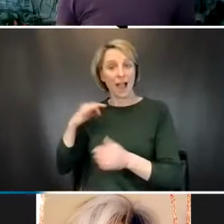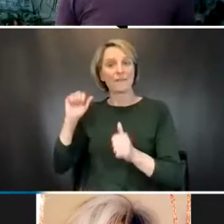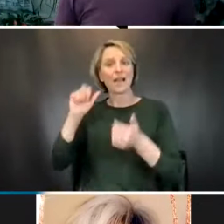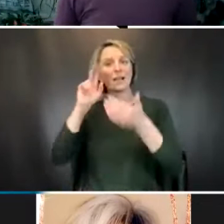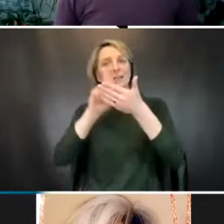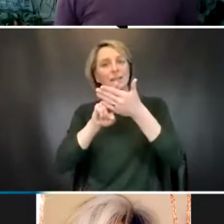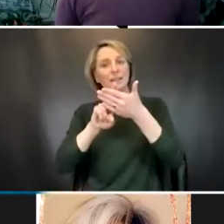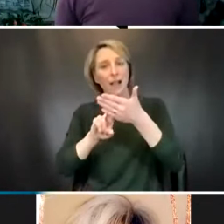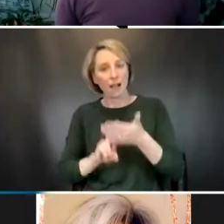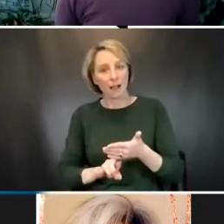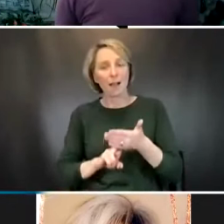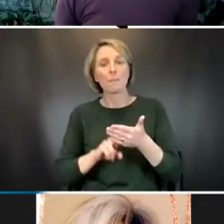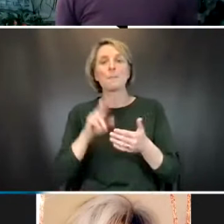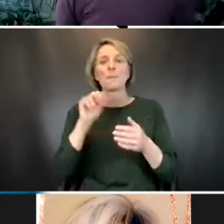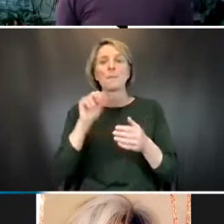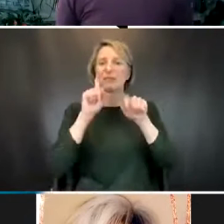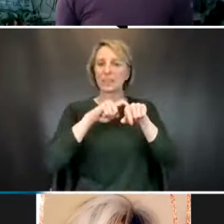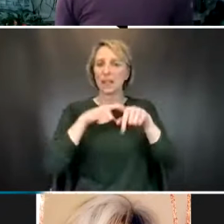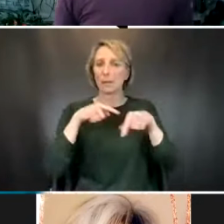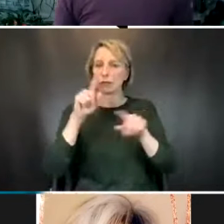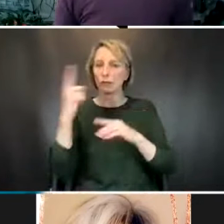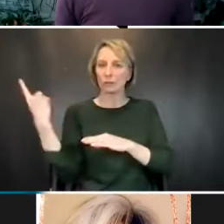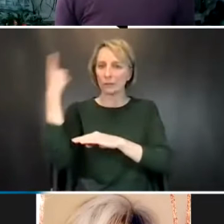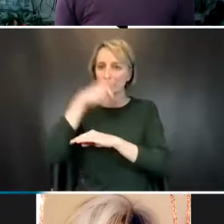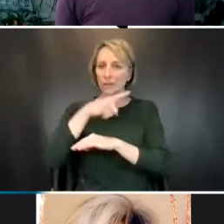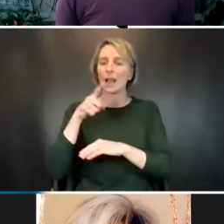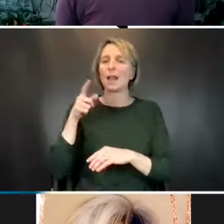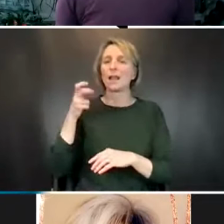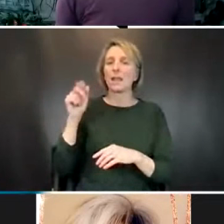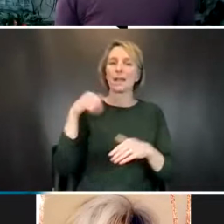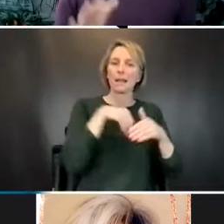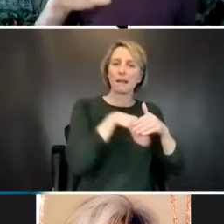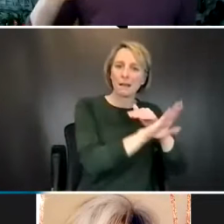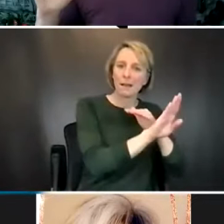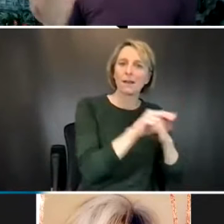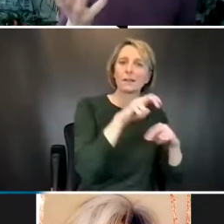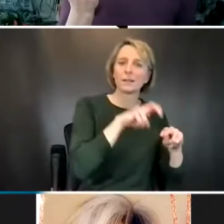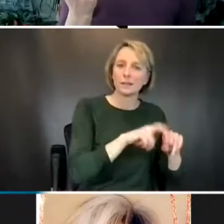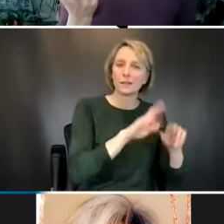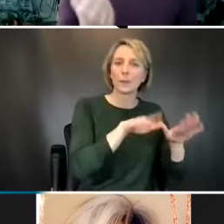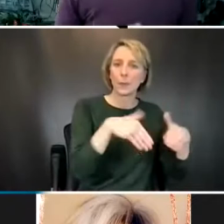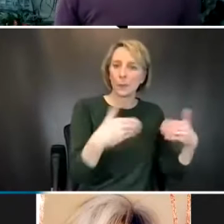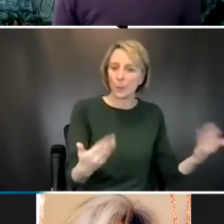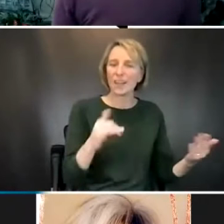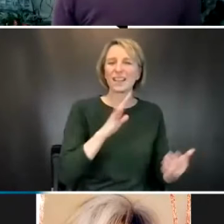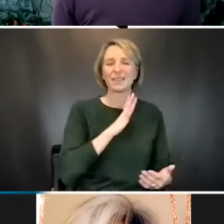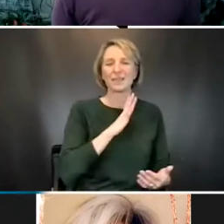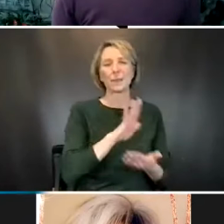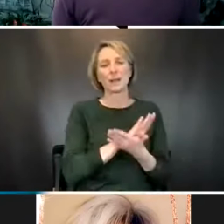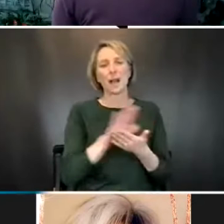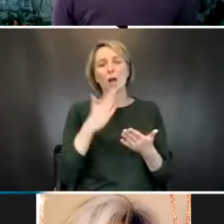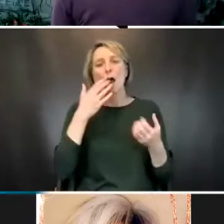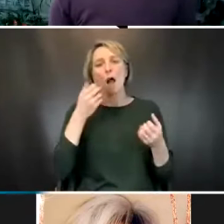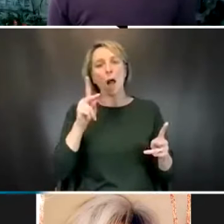meditation. And that's become a really nice thing for them and a place for them to complete that stress response